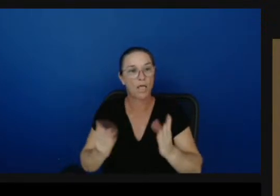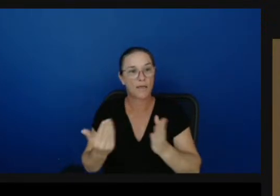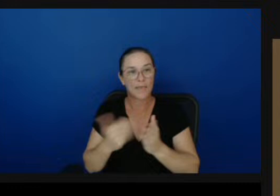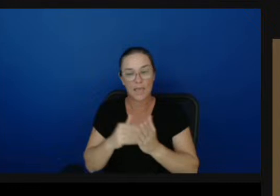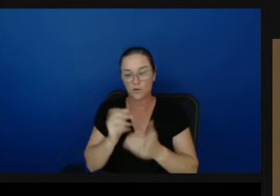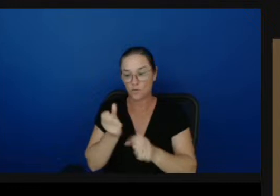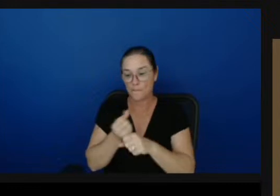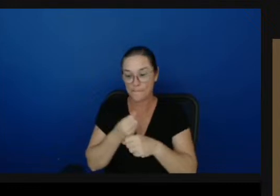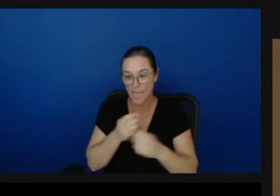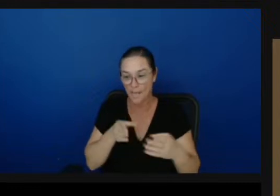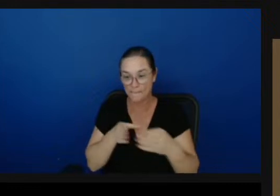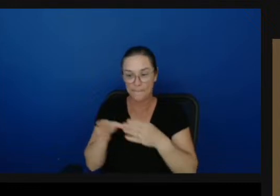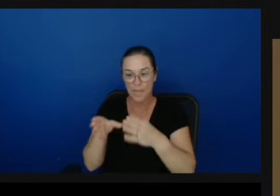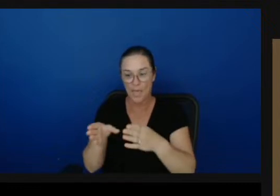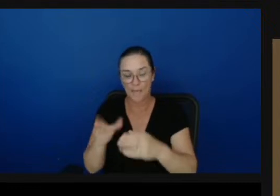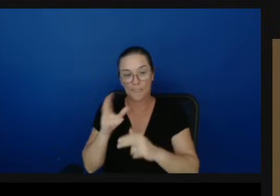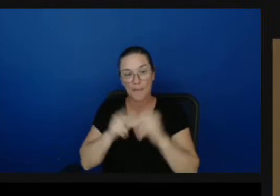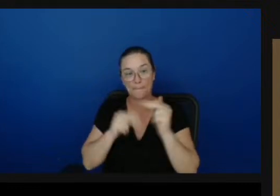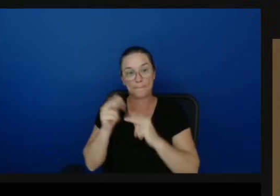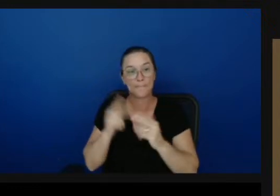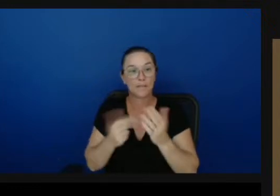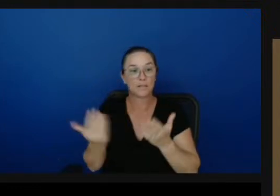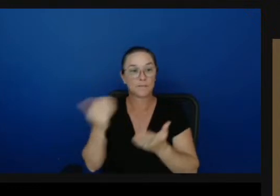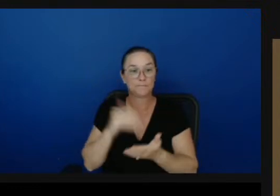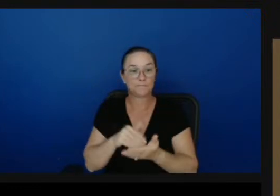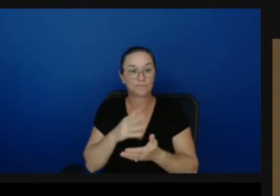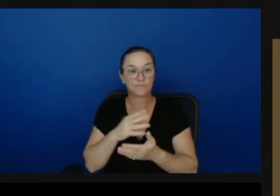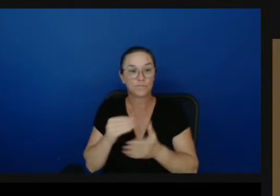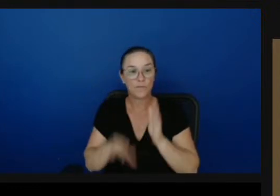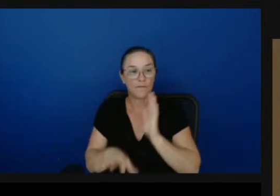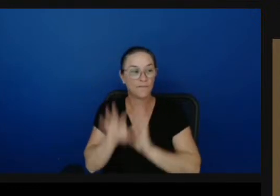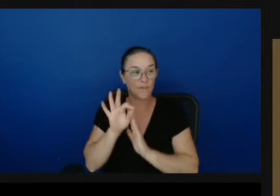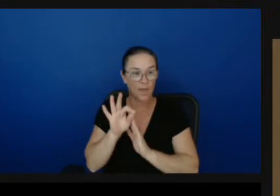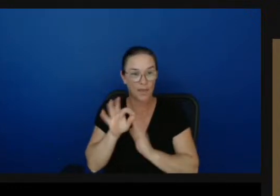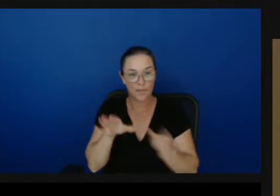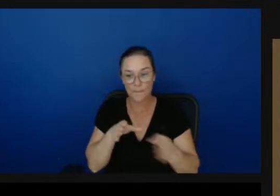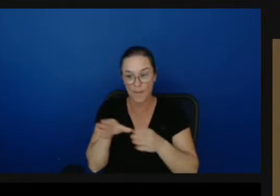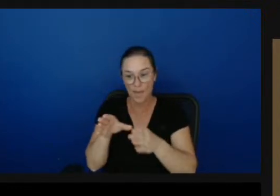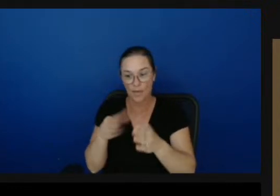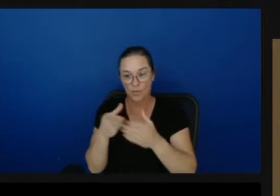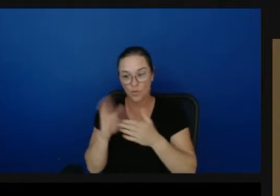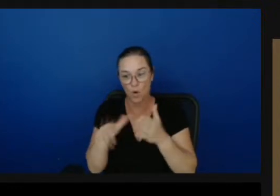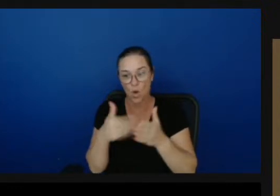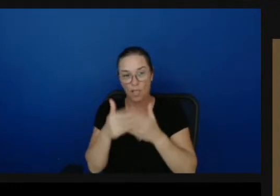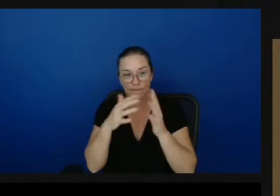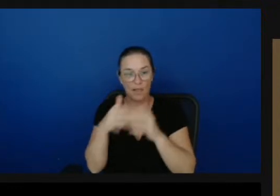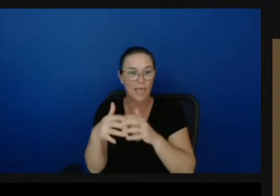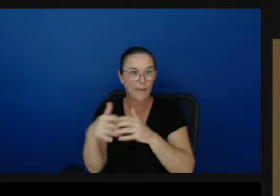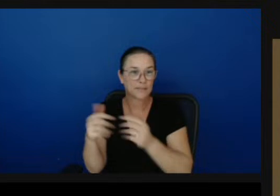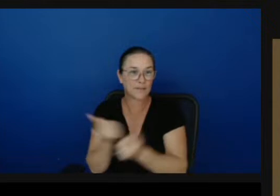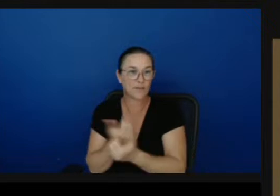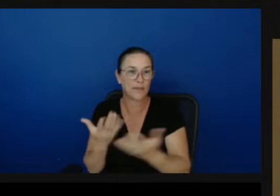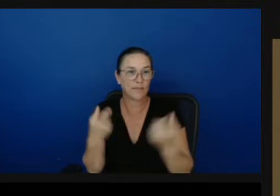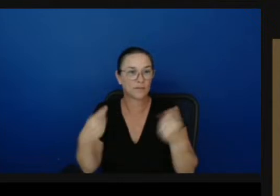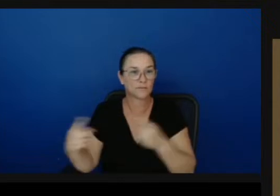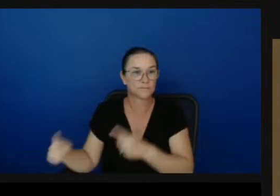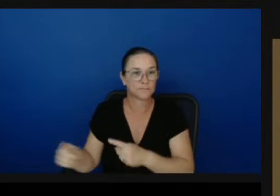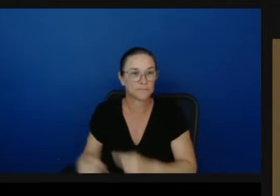pathway, rebuild its pathway, and find its pathway all through all the cracks and collapses and everything that's changed since